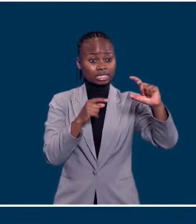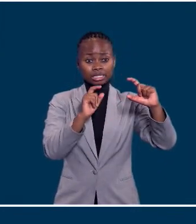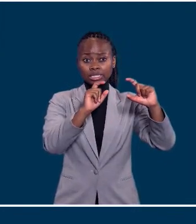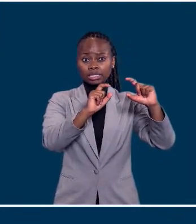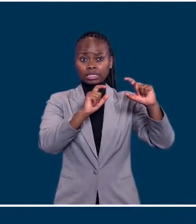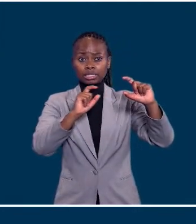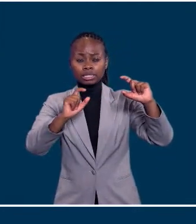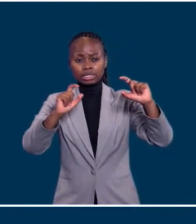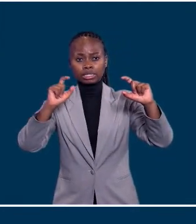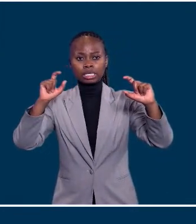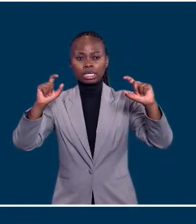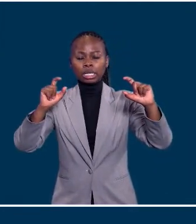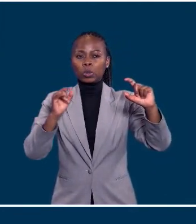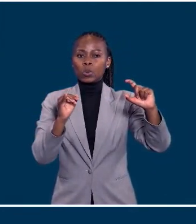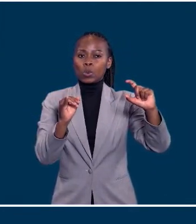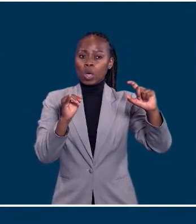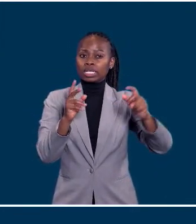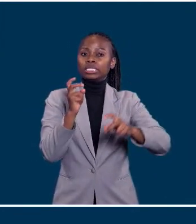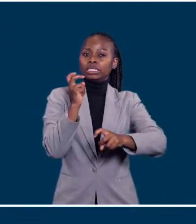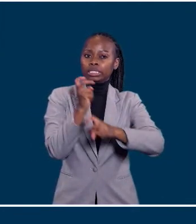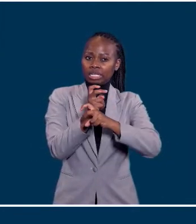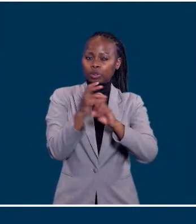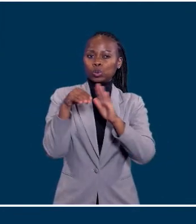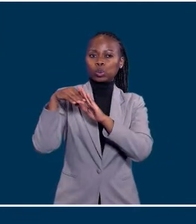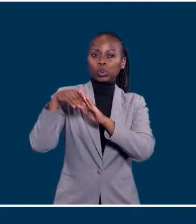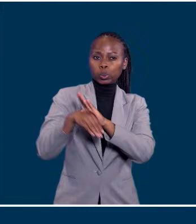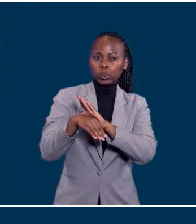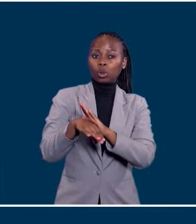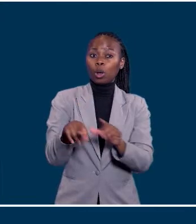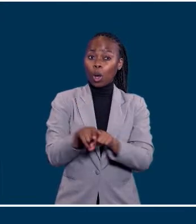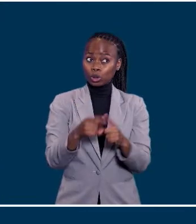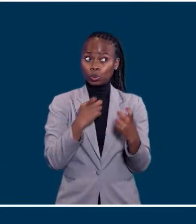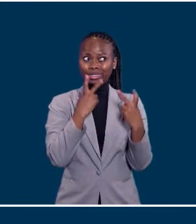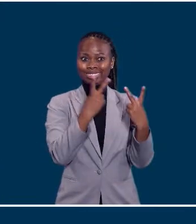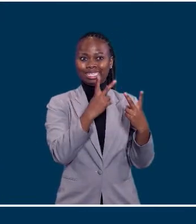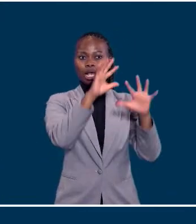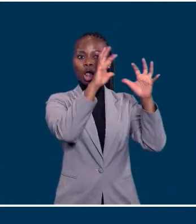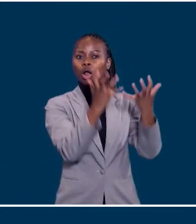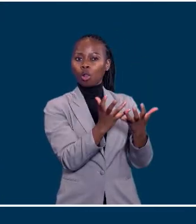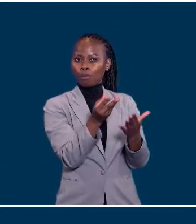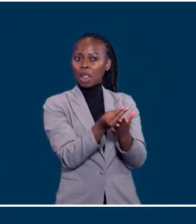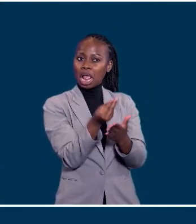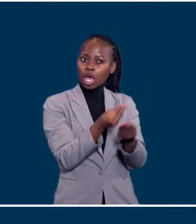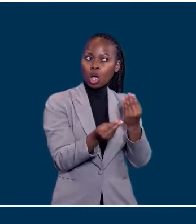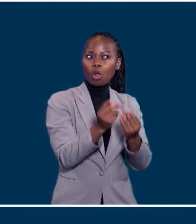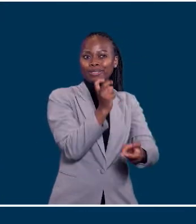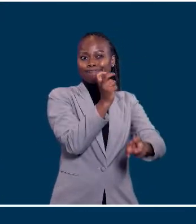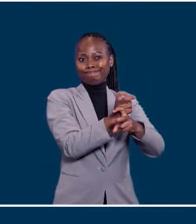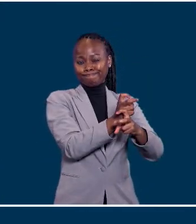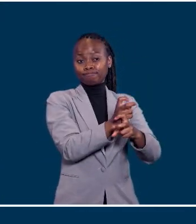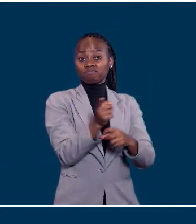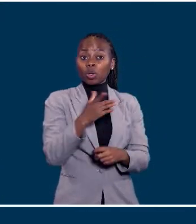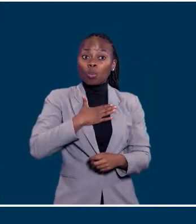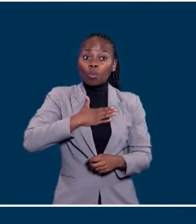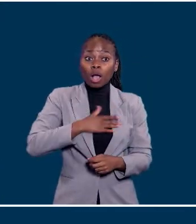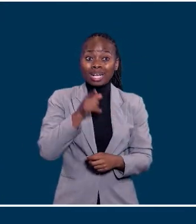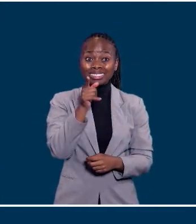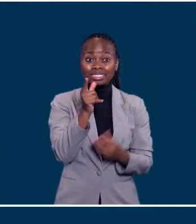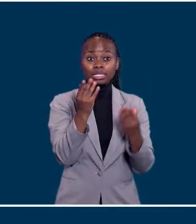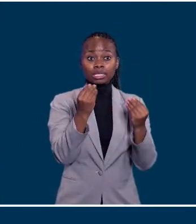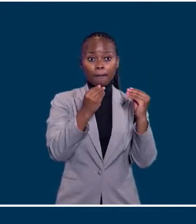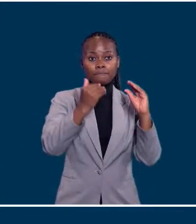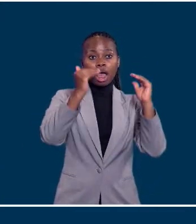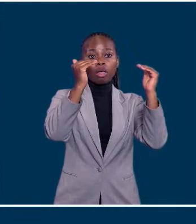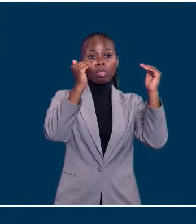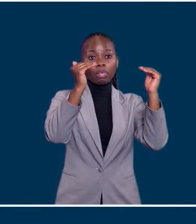in part because there is so much more uncertainty in the global economy. So of course you want those rates to come down,